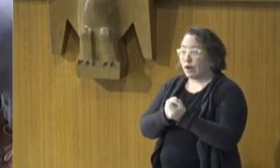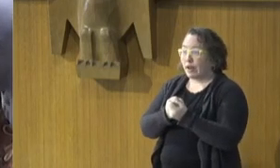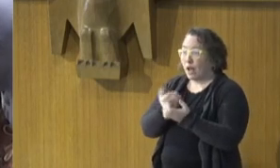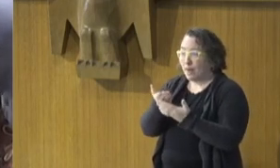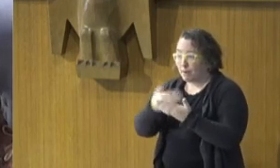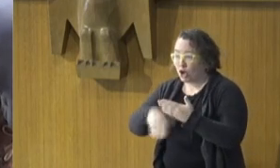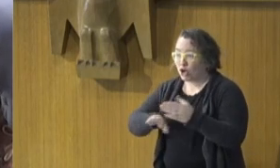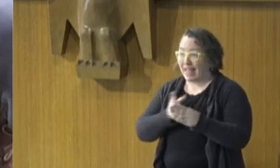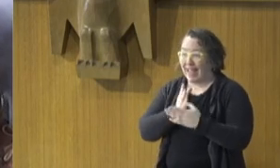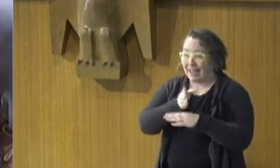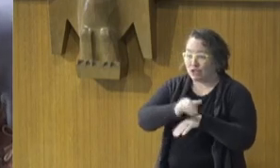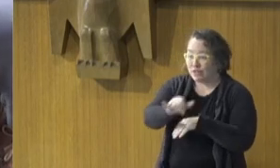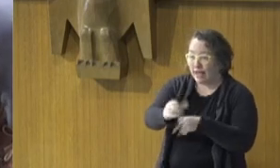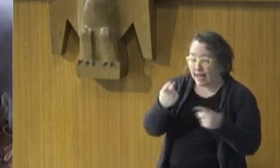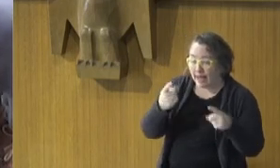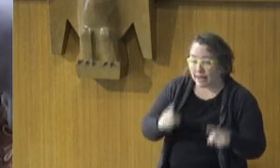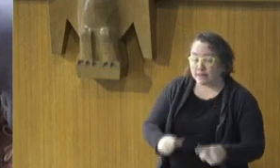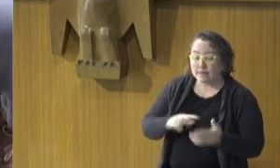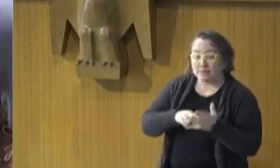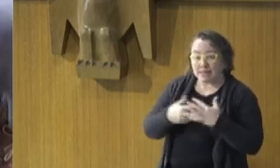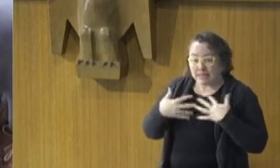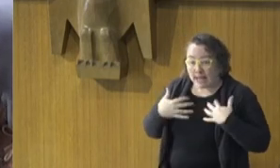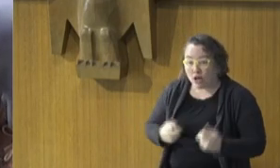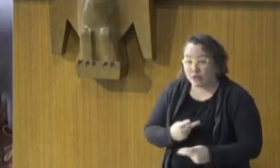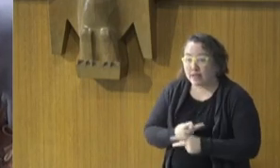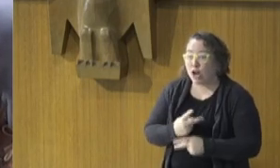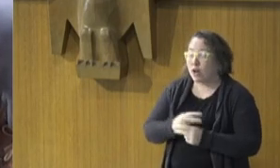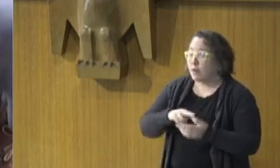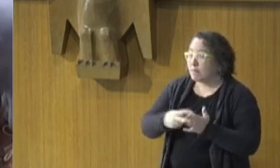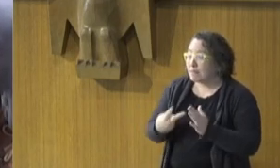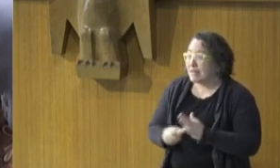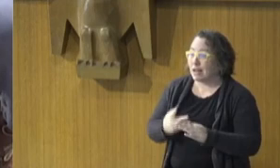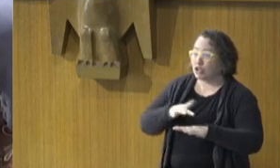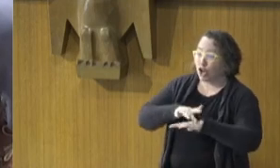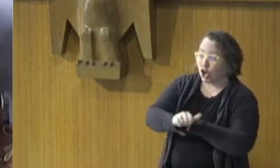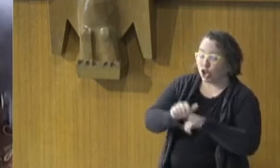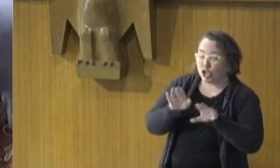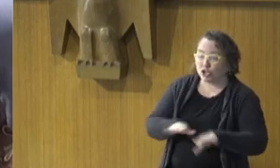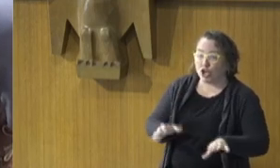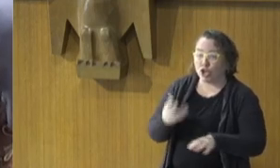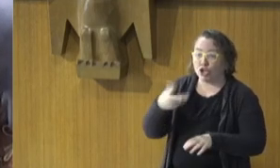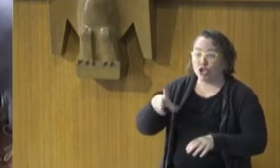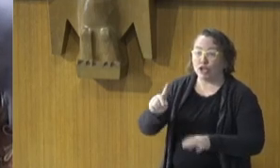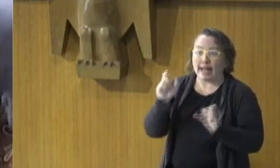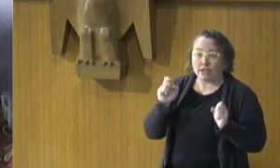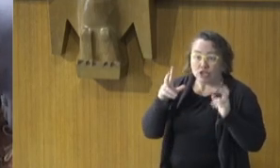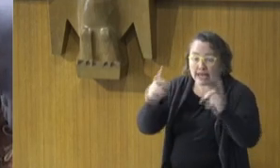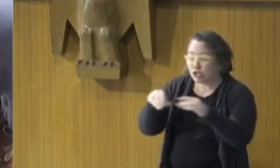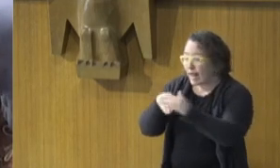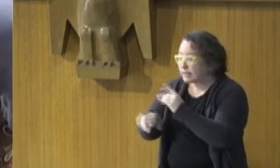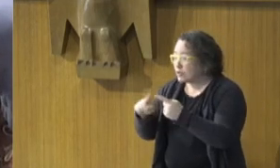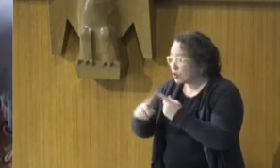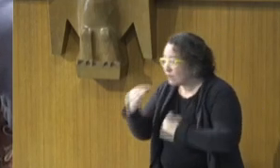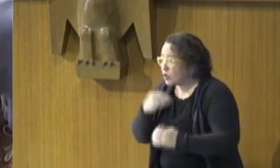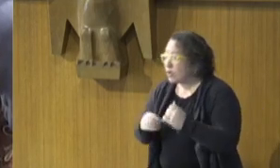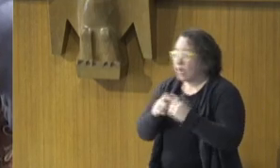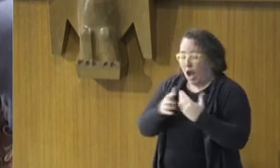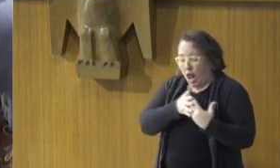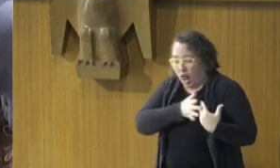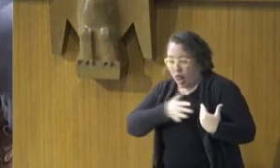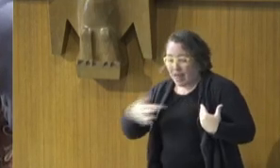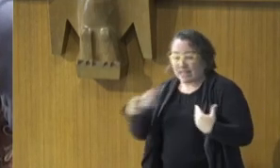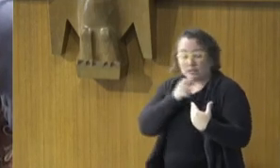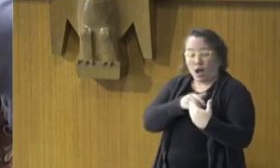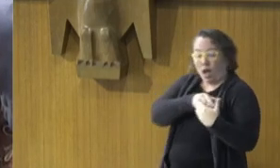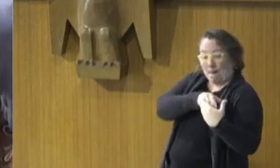It looks like healthcare. It looks like early childhood education. It looks like access to food. There are so many ways in which people